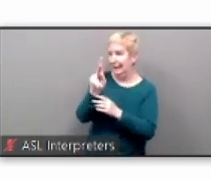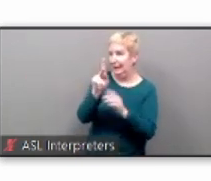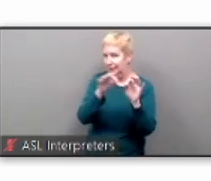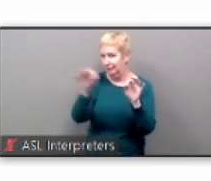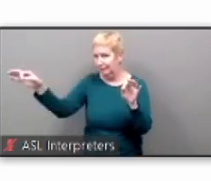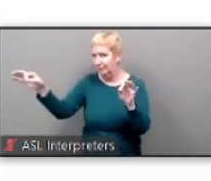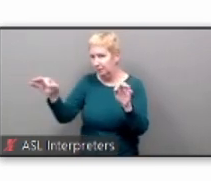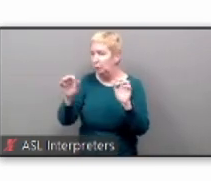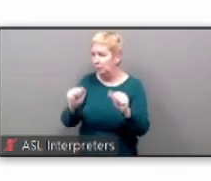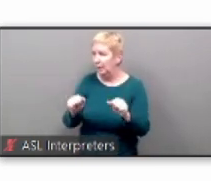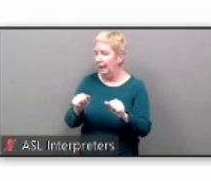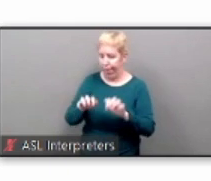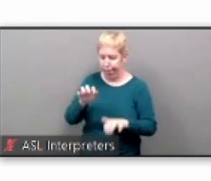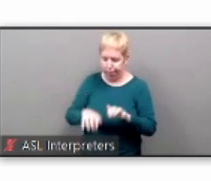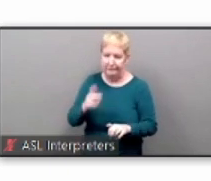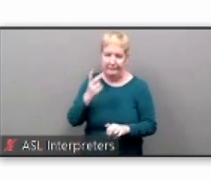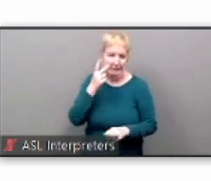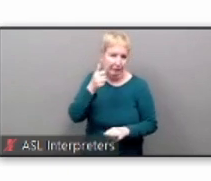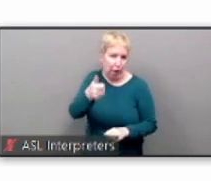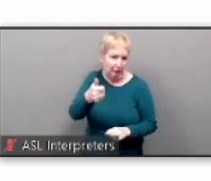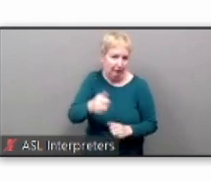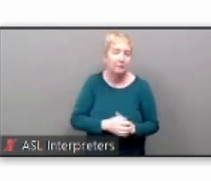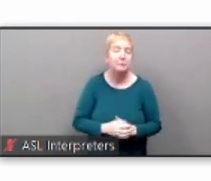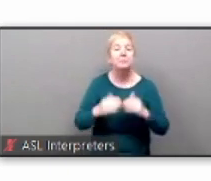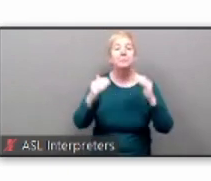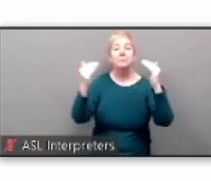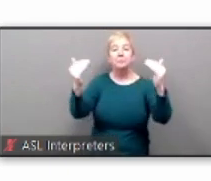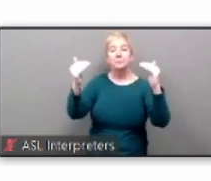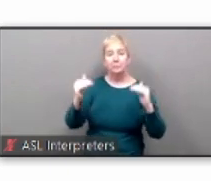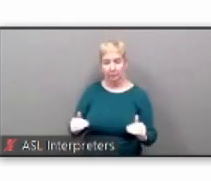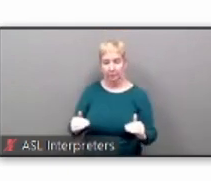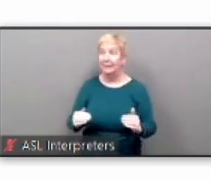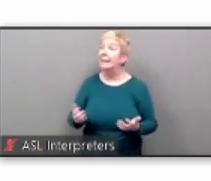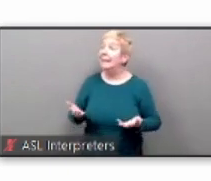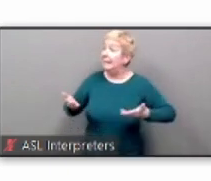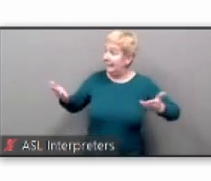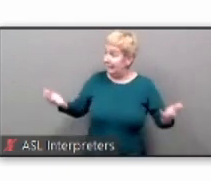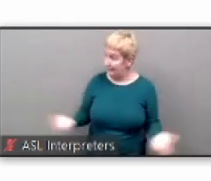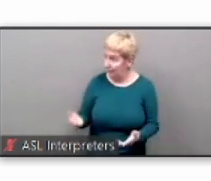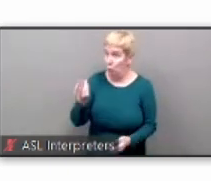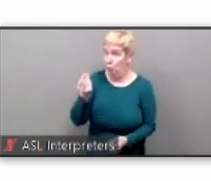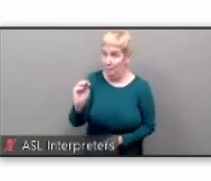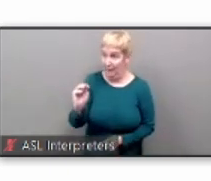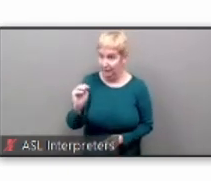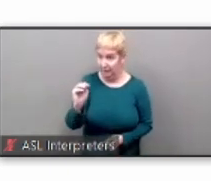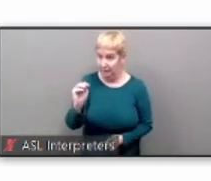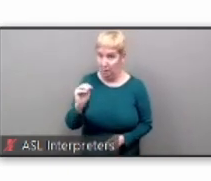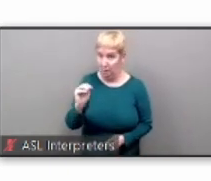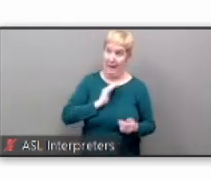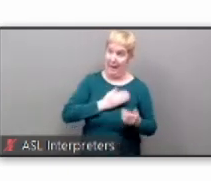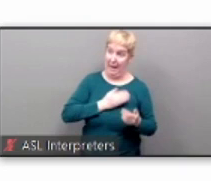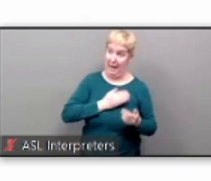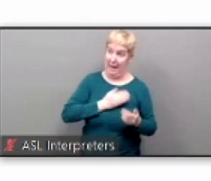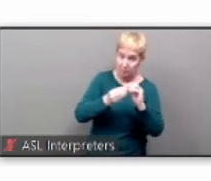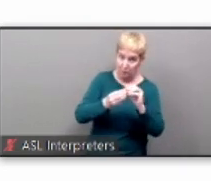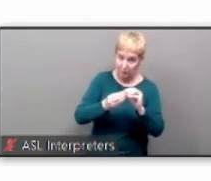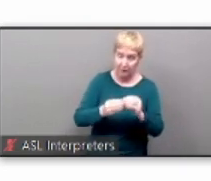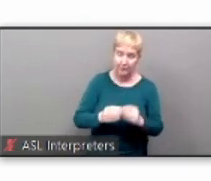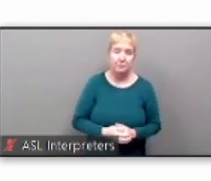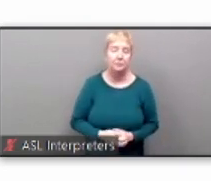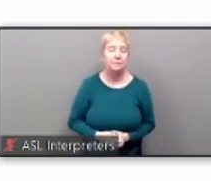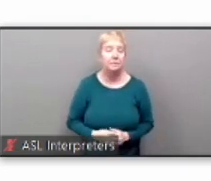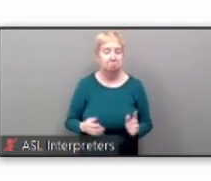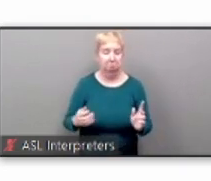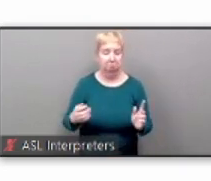the second data focuses more precisely on our surveillance data here for New Mexico.